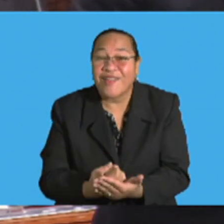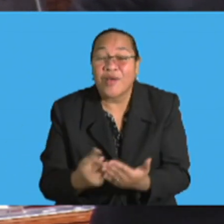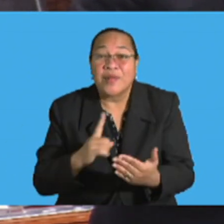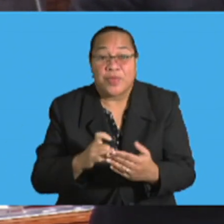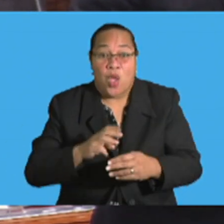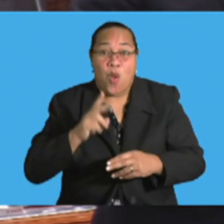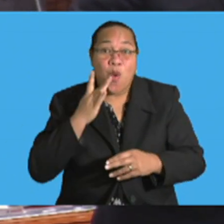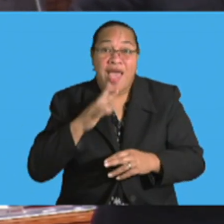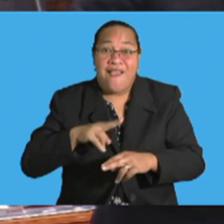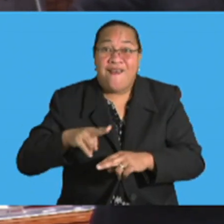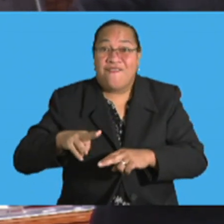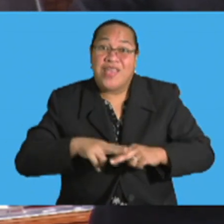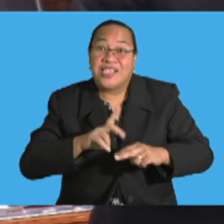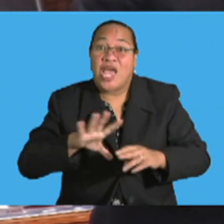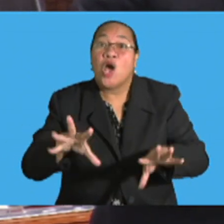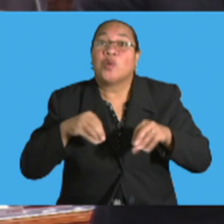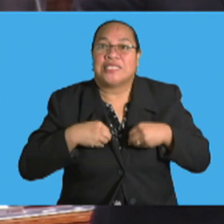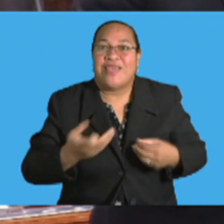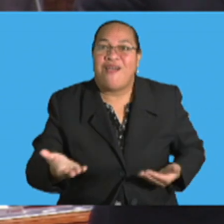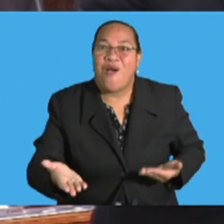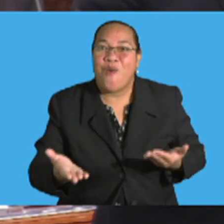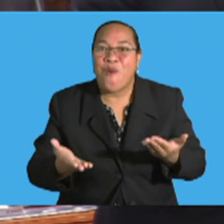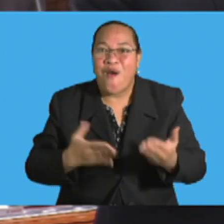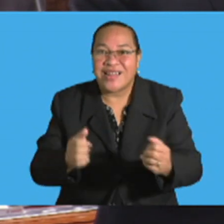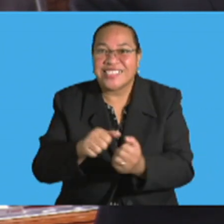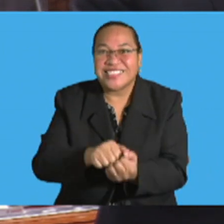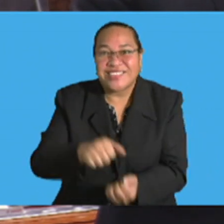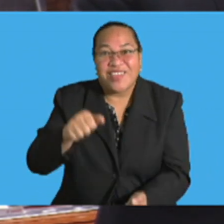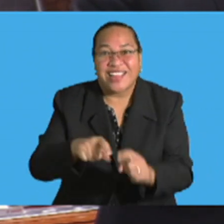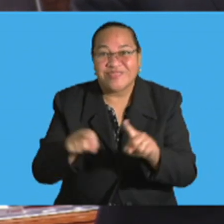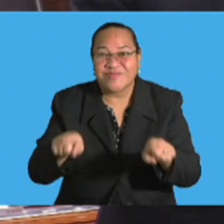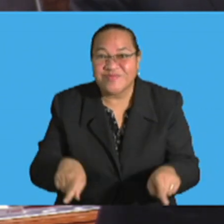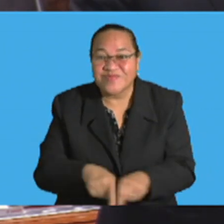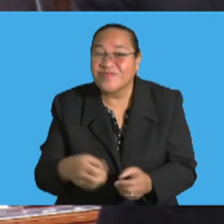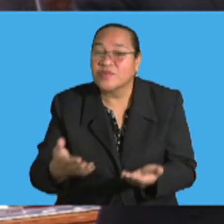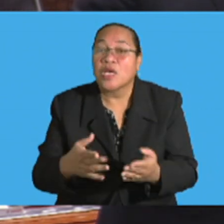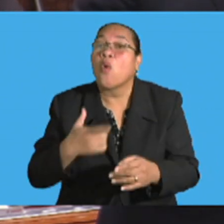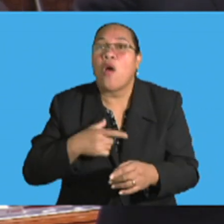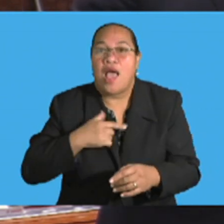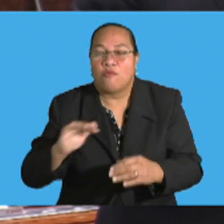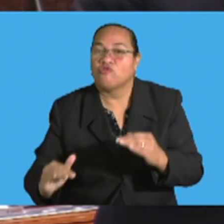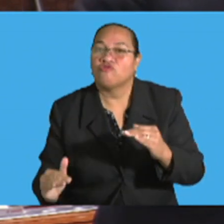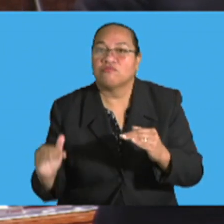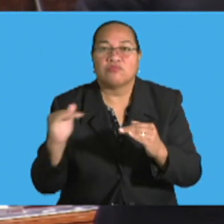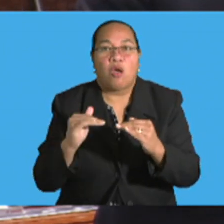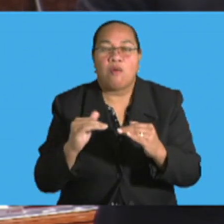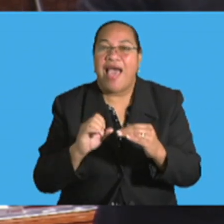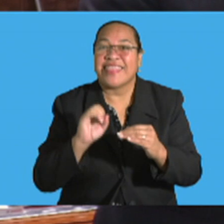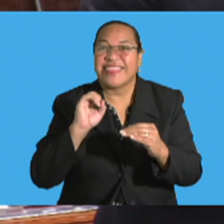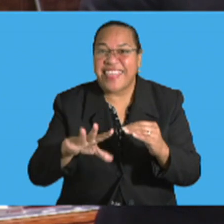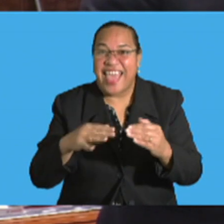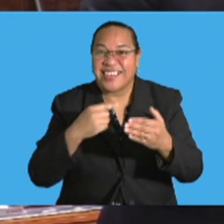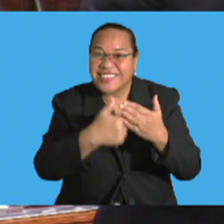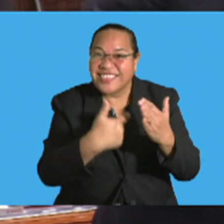Fiji Airports was given the award, indeed the certification for being one of the top 10 airports in the world, and